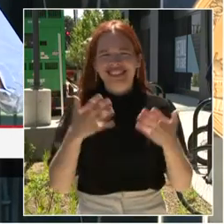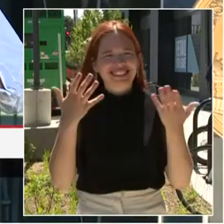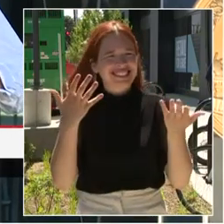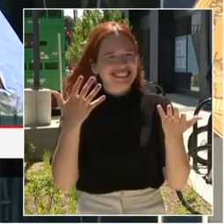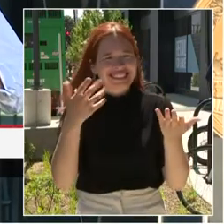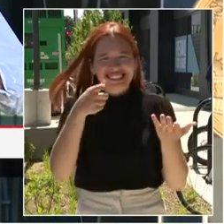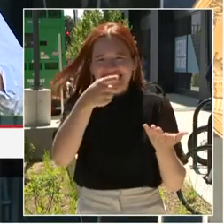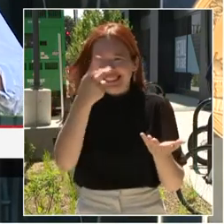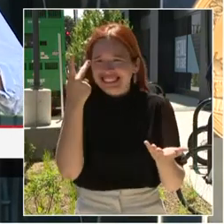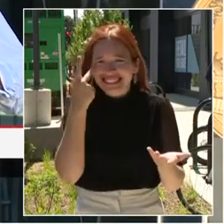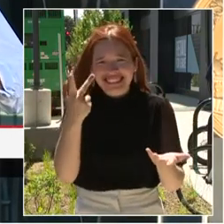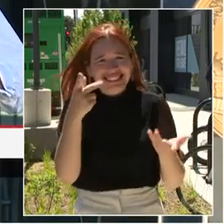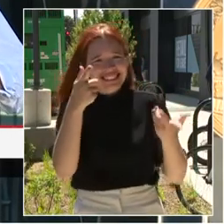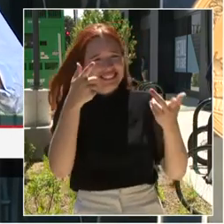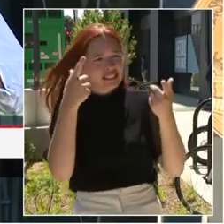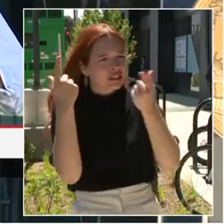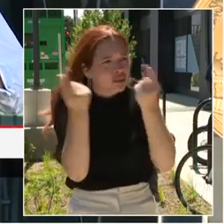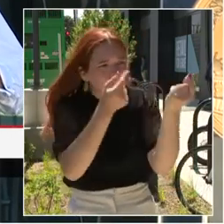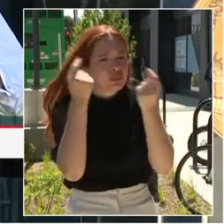day, every day.